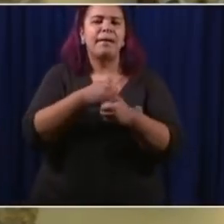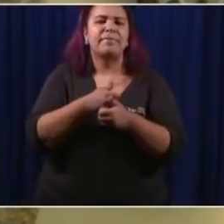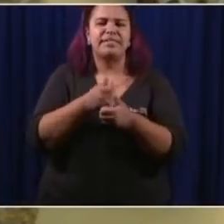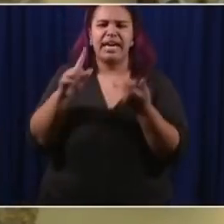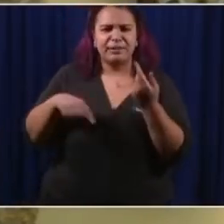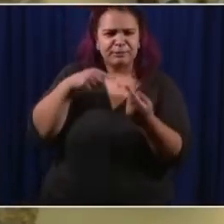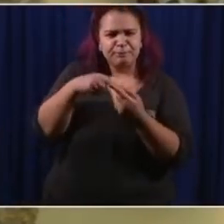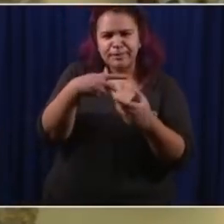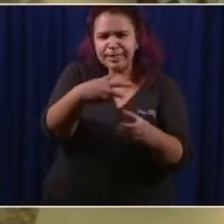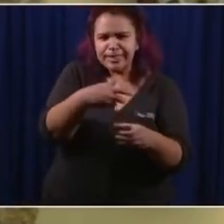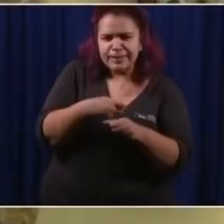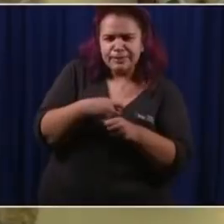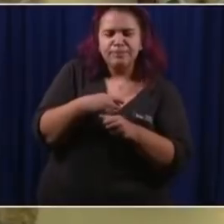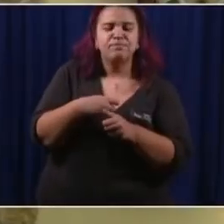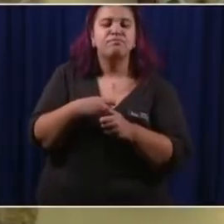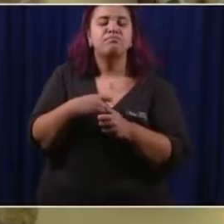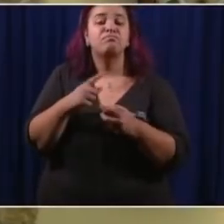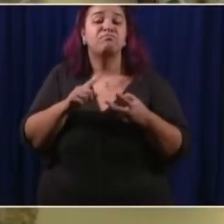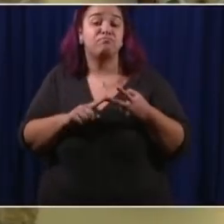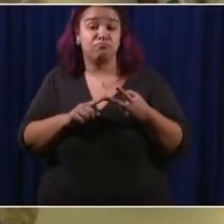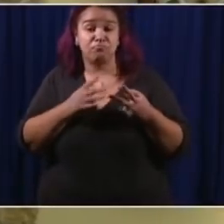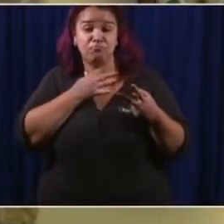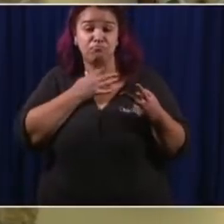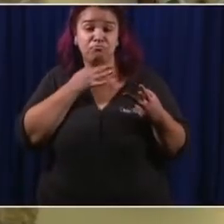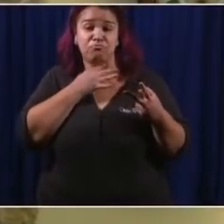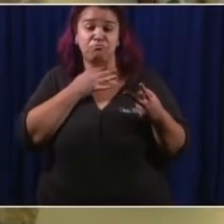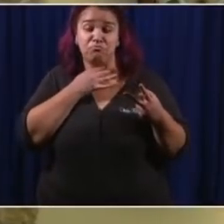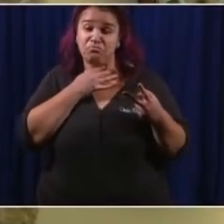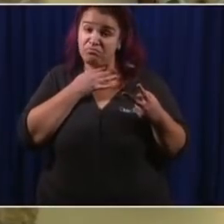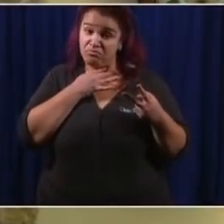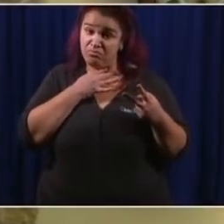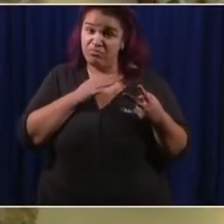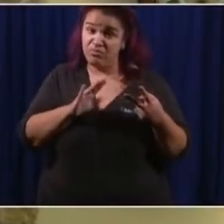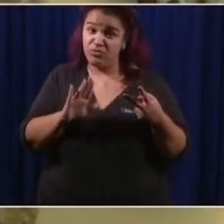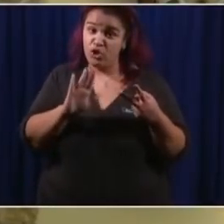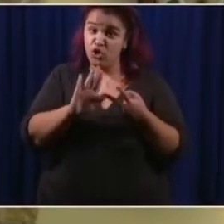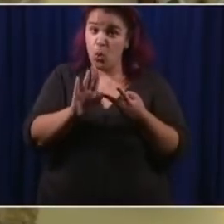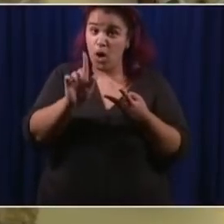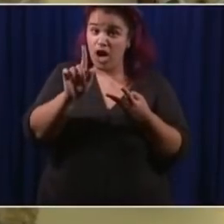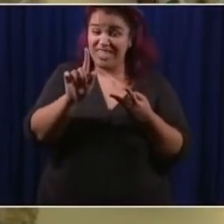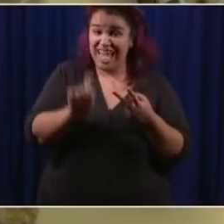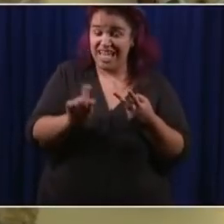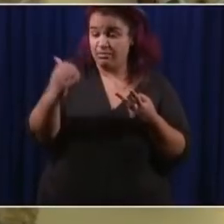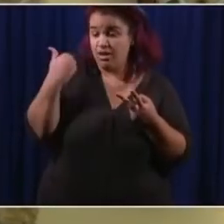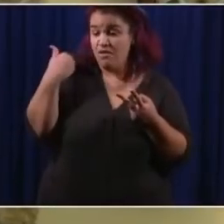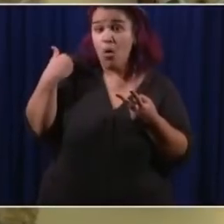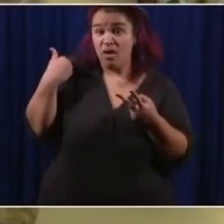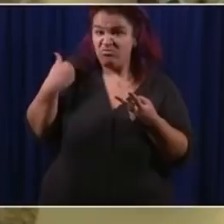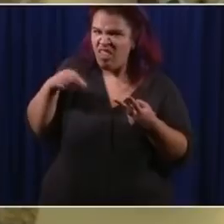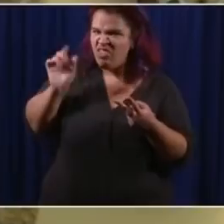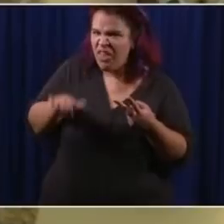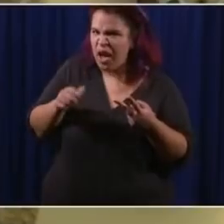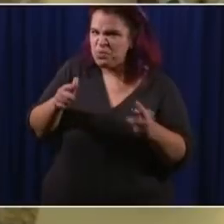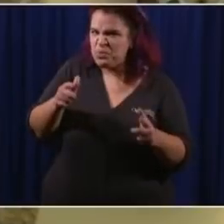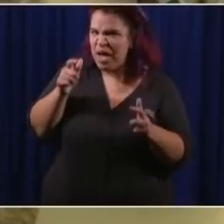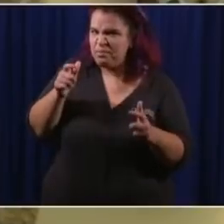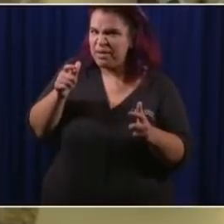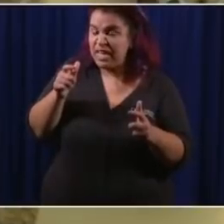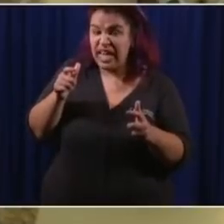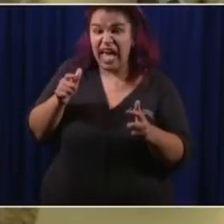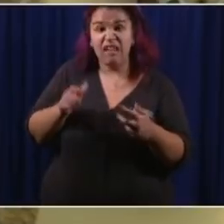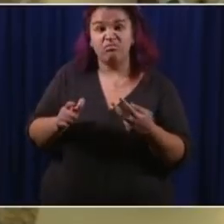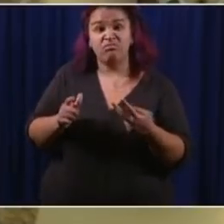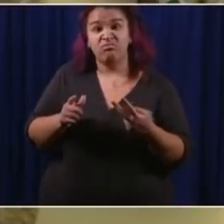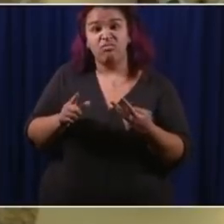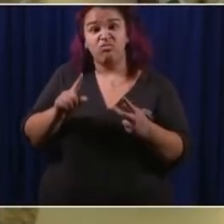procuring that, and also if you're at all concerned just because a rapid test had come in false positive for you. I mean,